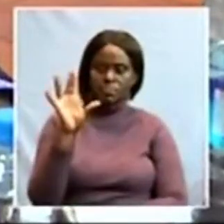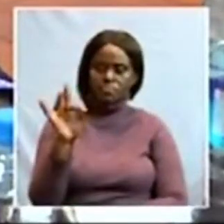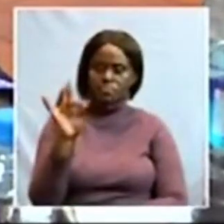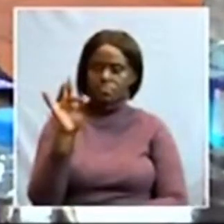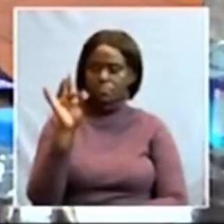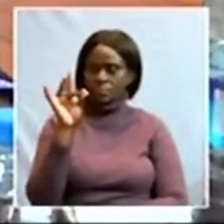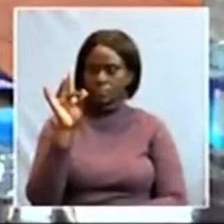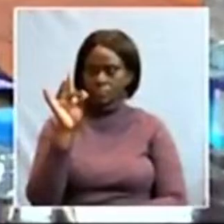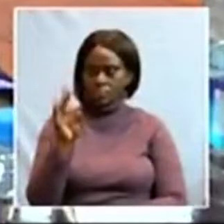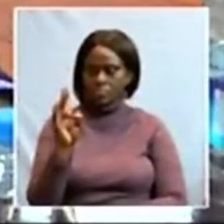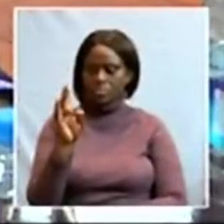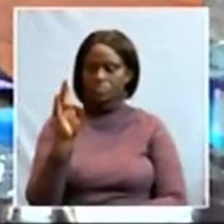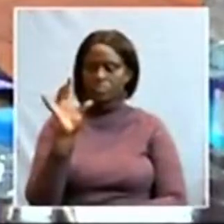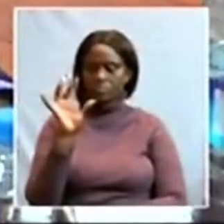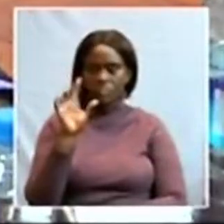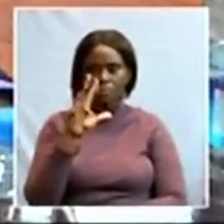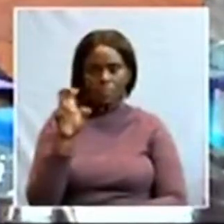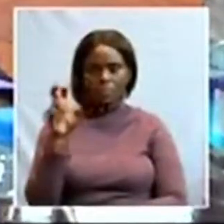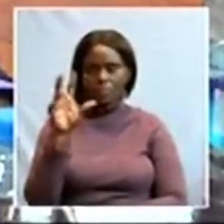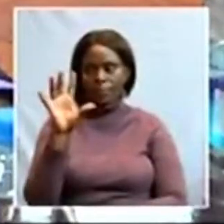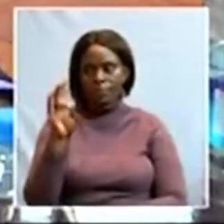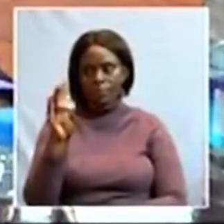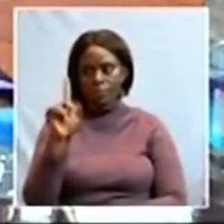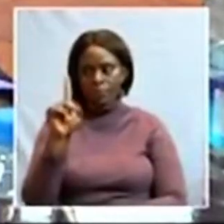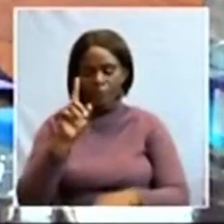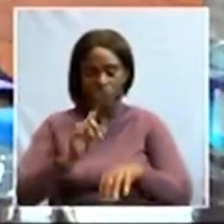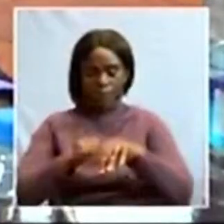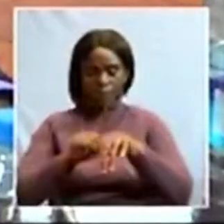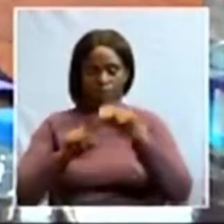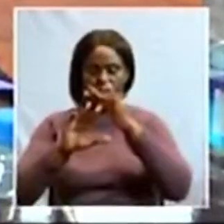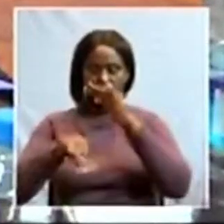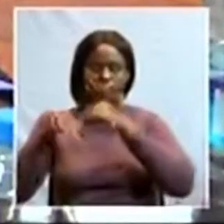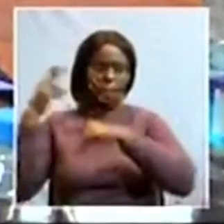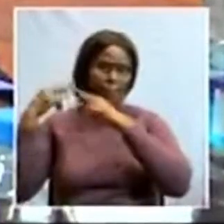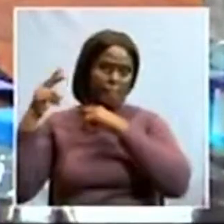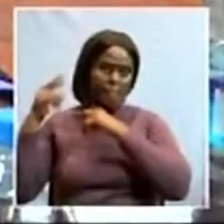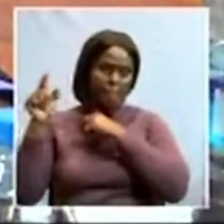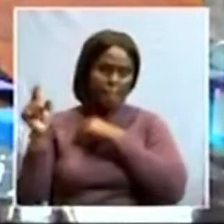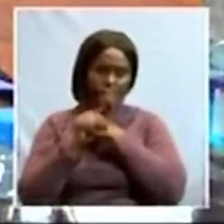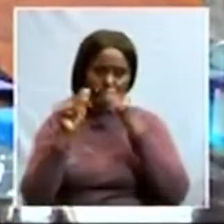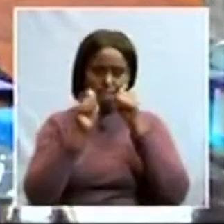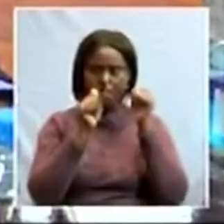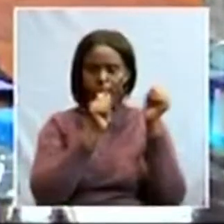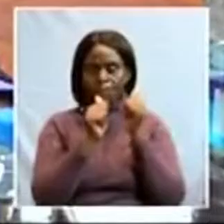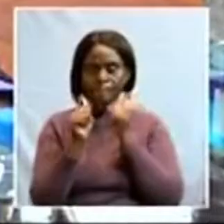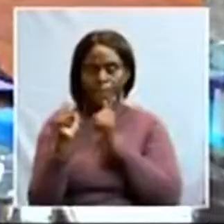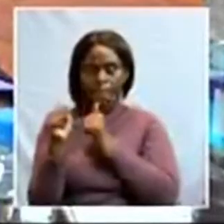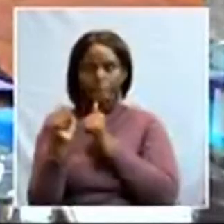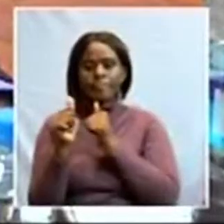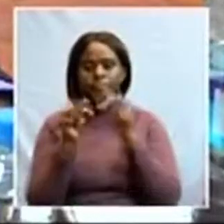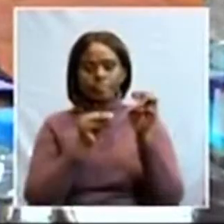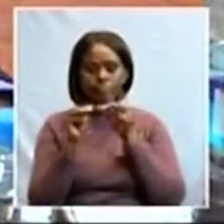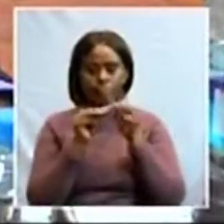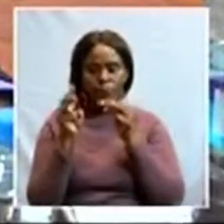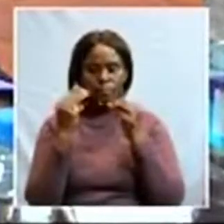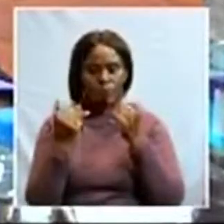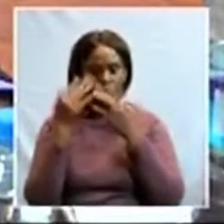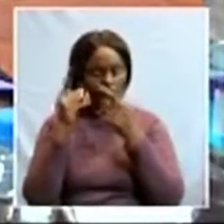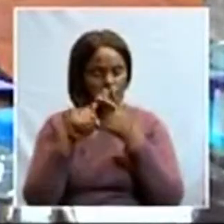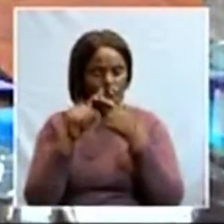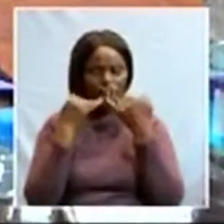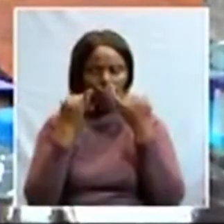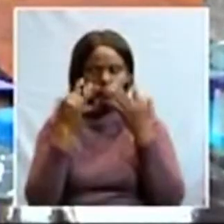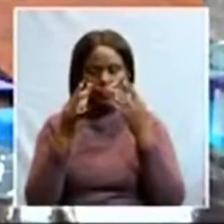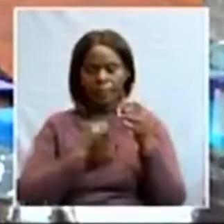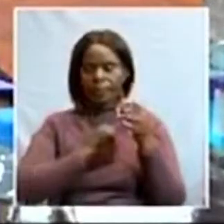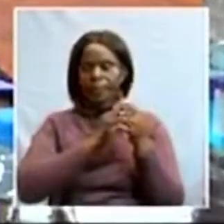678,000 kwacha 371 during the period under review. Action taken: management wishes to state that